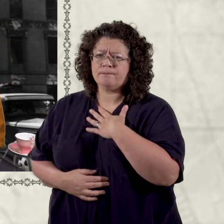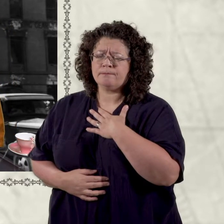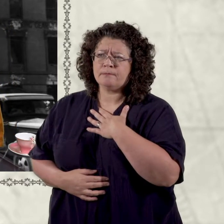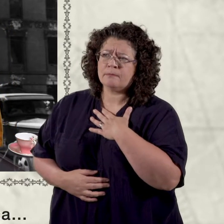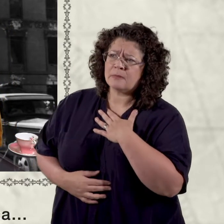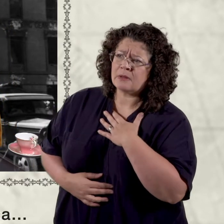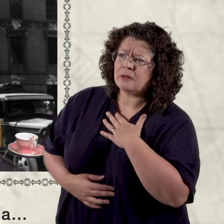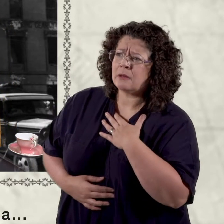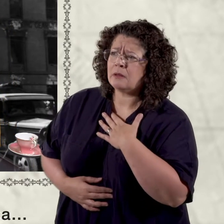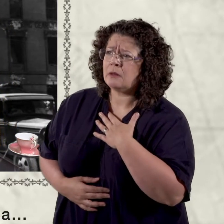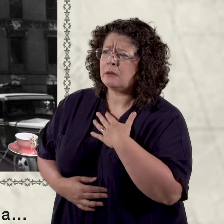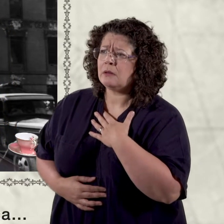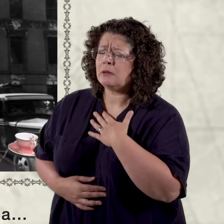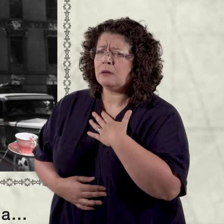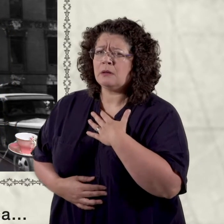Oh, June.